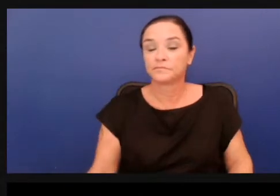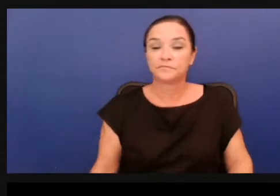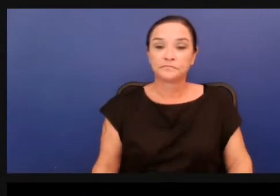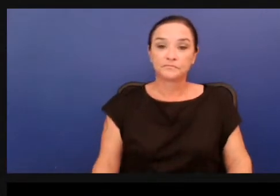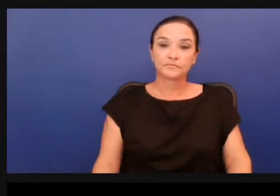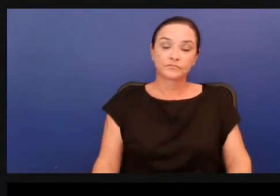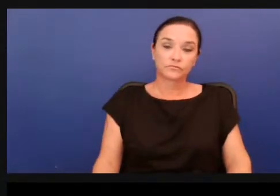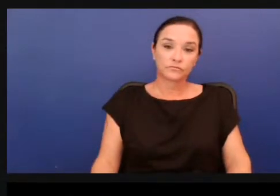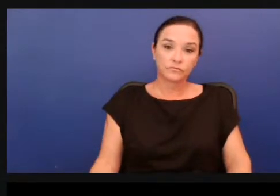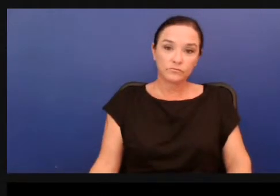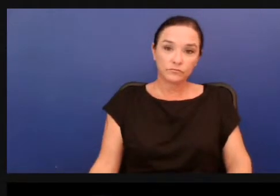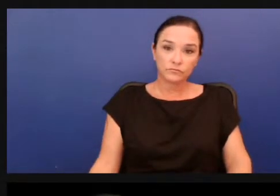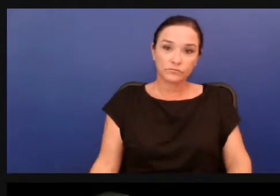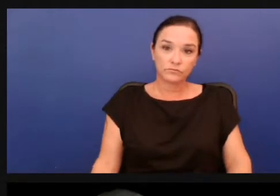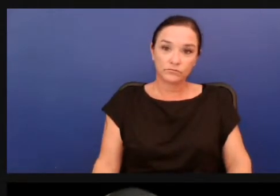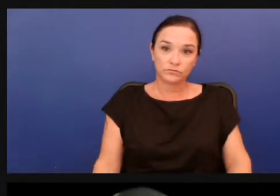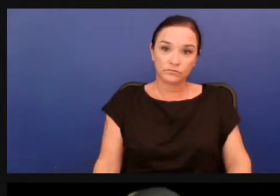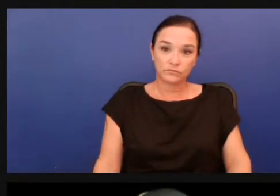here, Mauna Loa map,